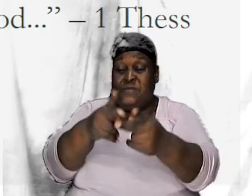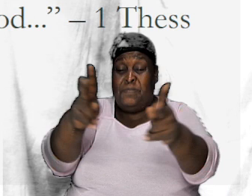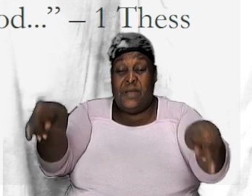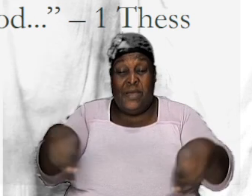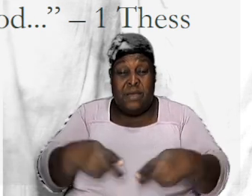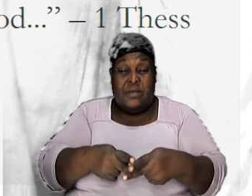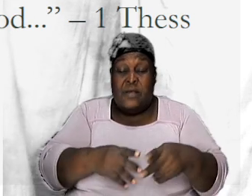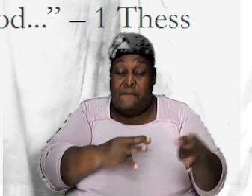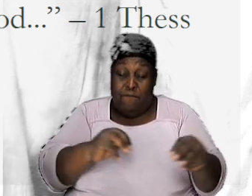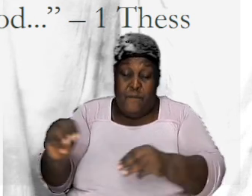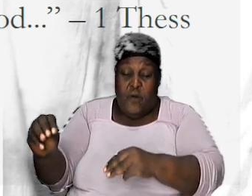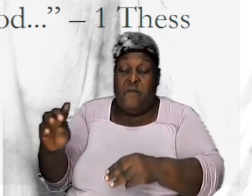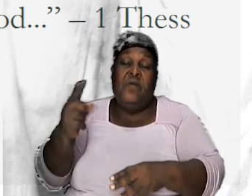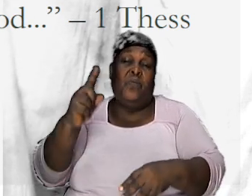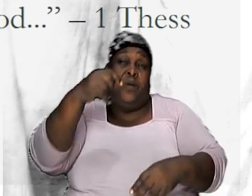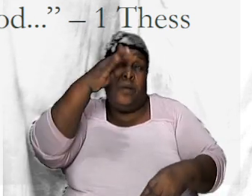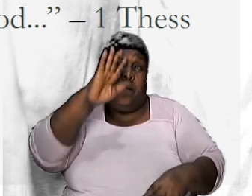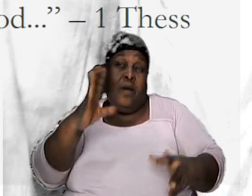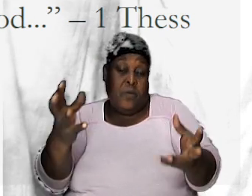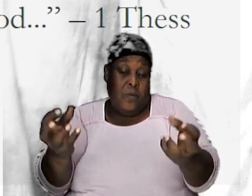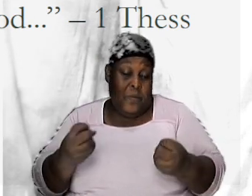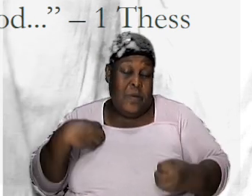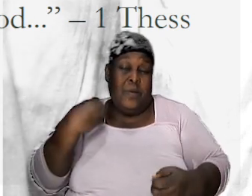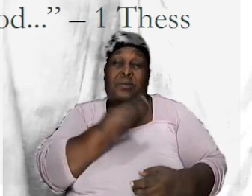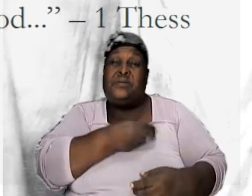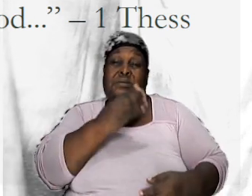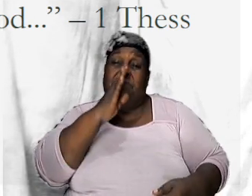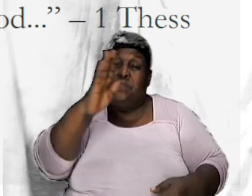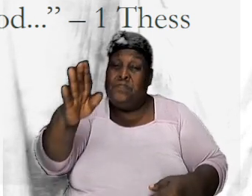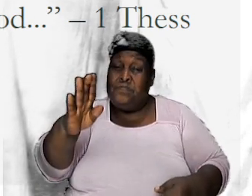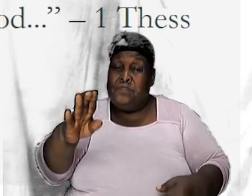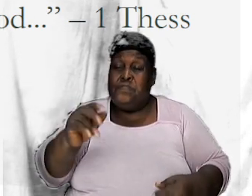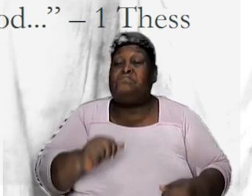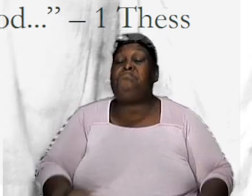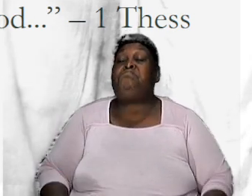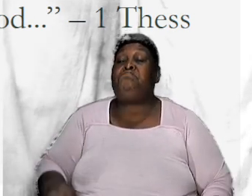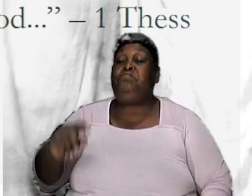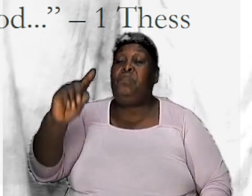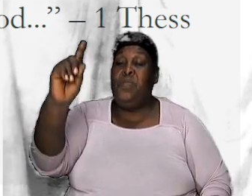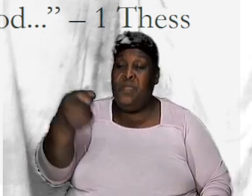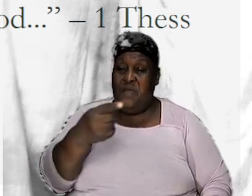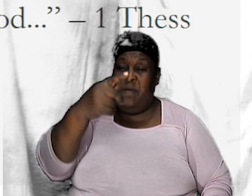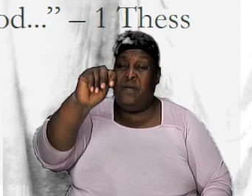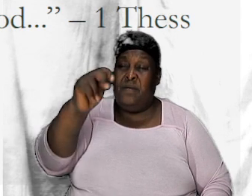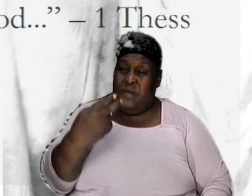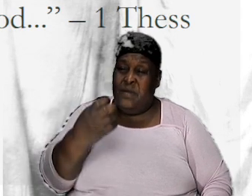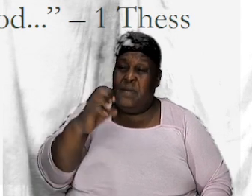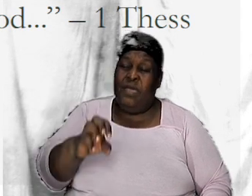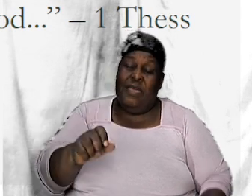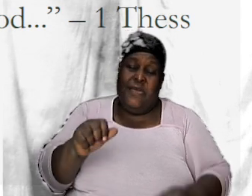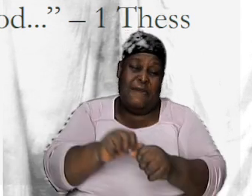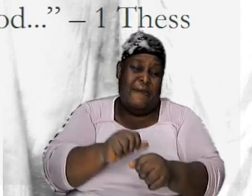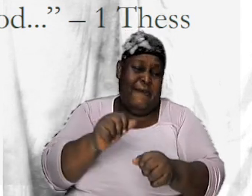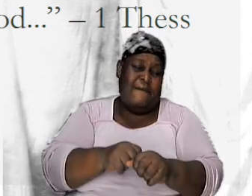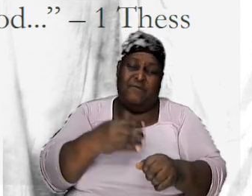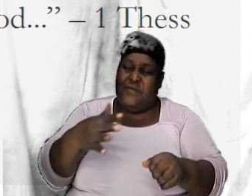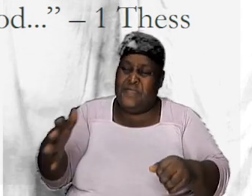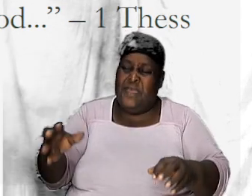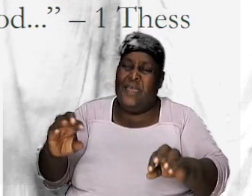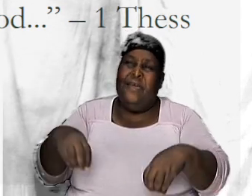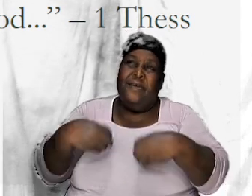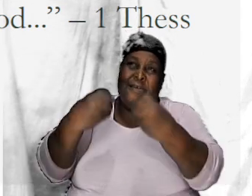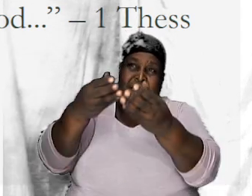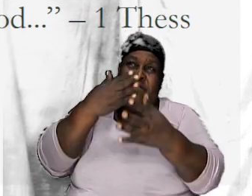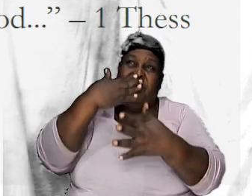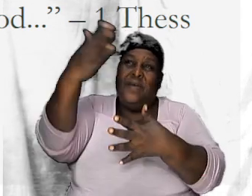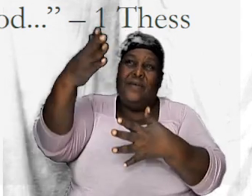to where God wants us to be. Amen. So the Bible says in 1 Thessalonians 5:18 that in everything we must give thanks, for